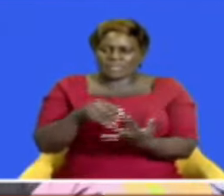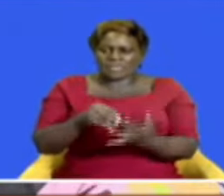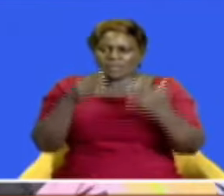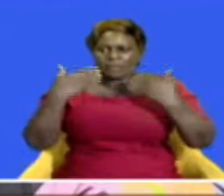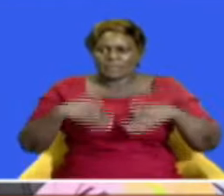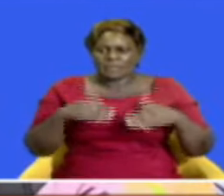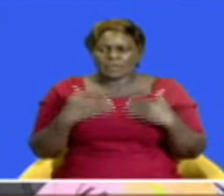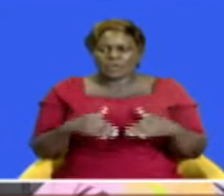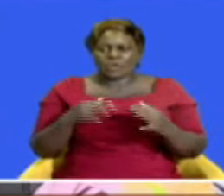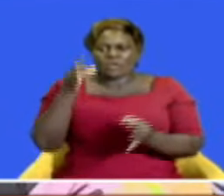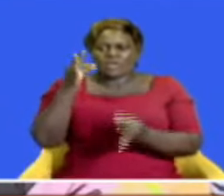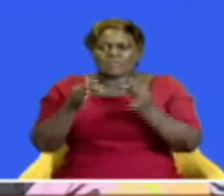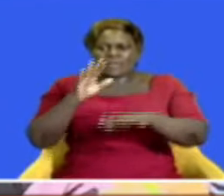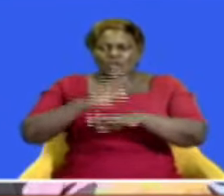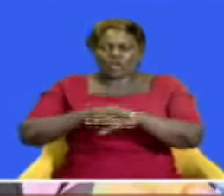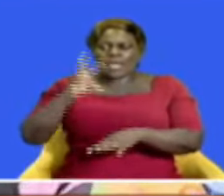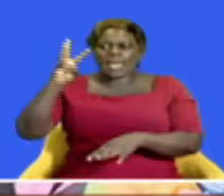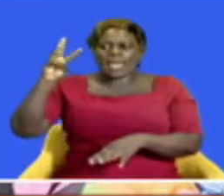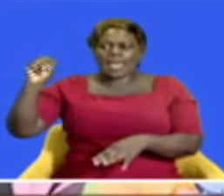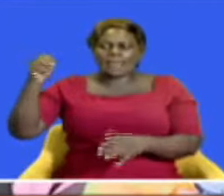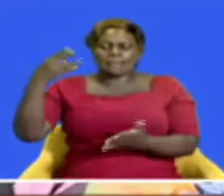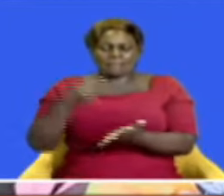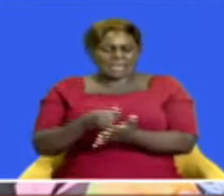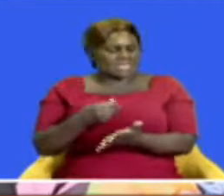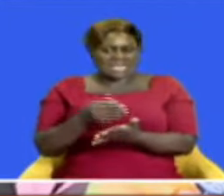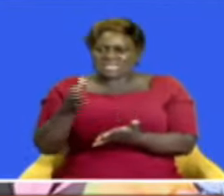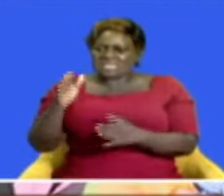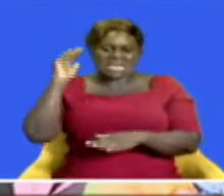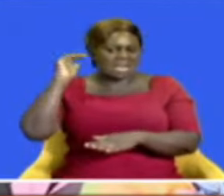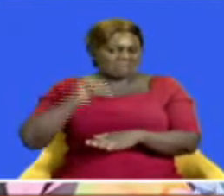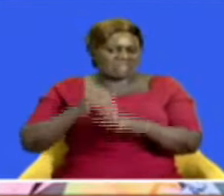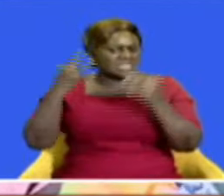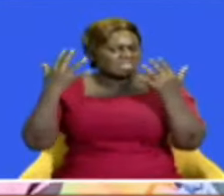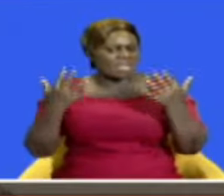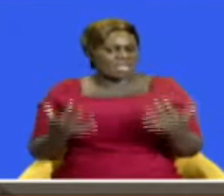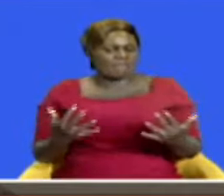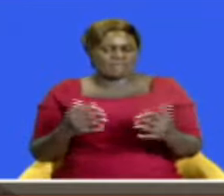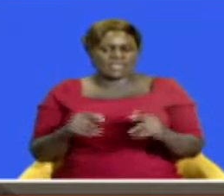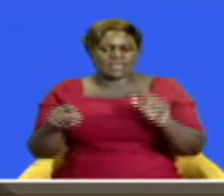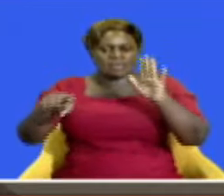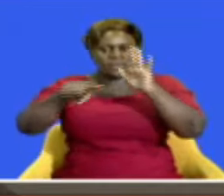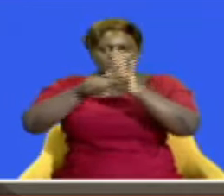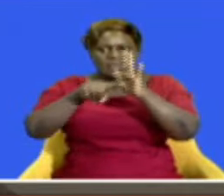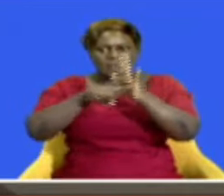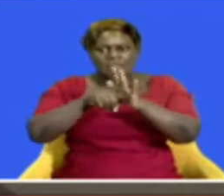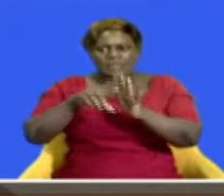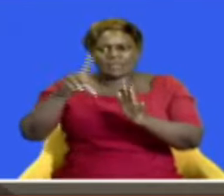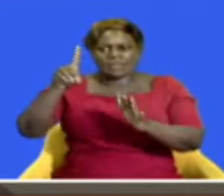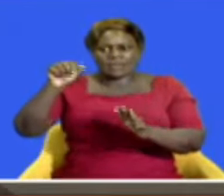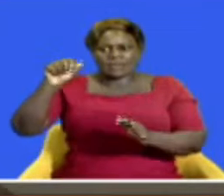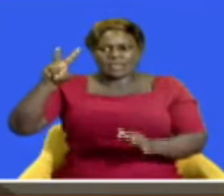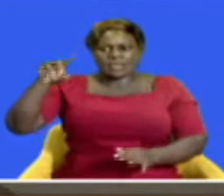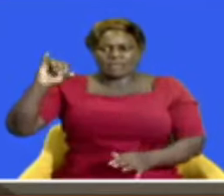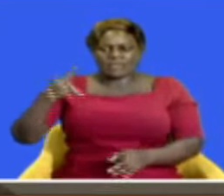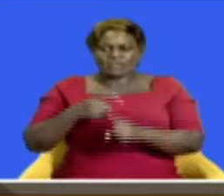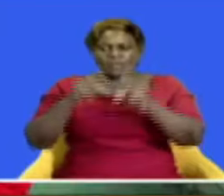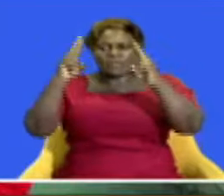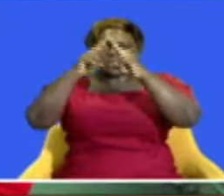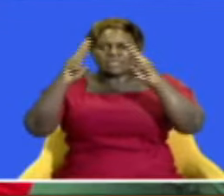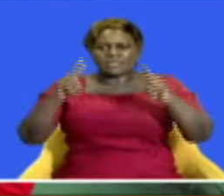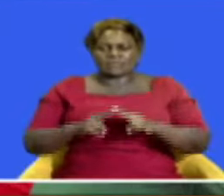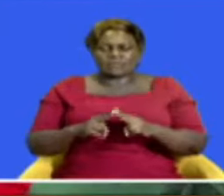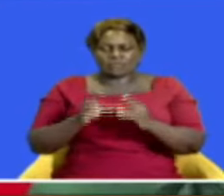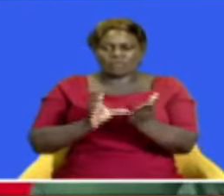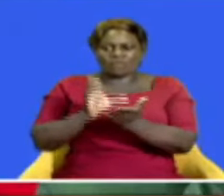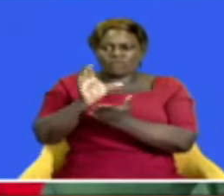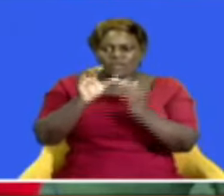who really depend on M-Pesa. I think it will really affect them negatively. David Burno kutoka shirika la International Fund